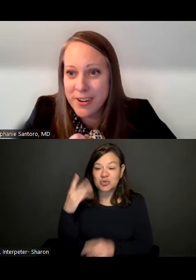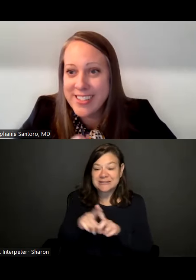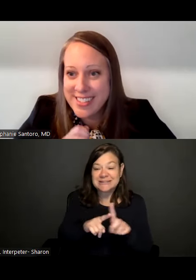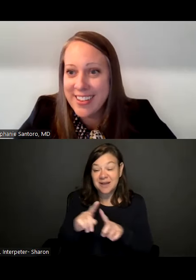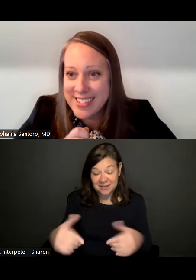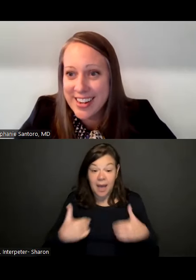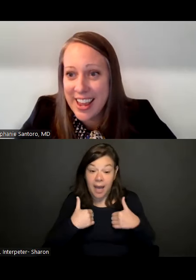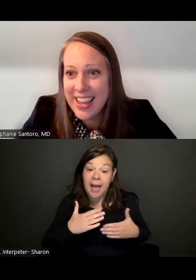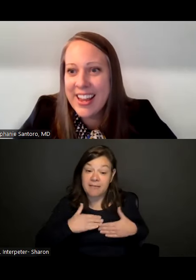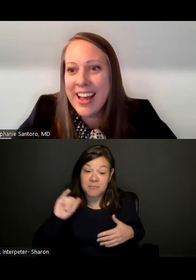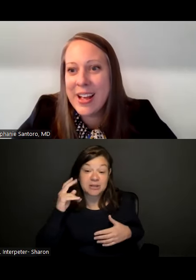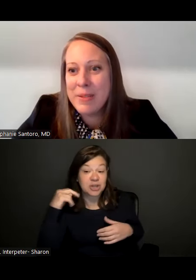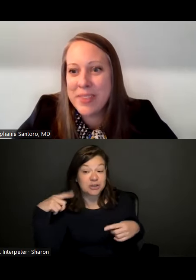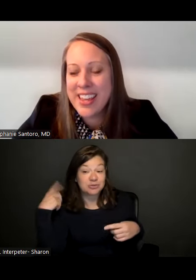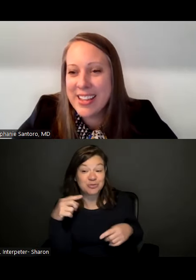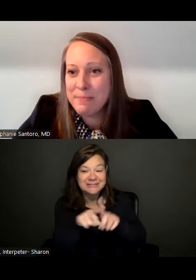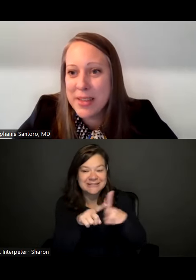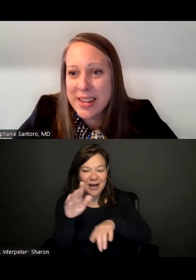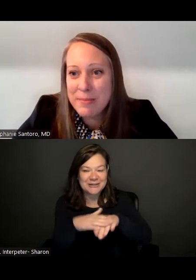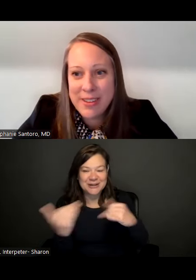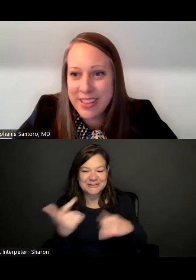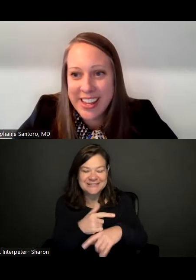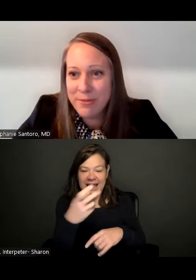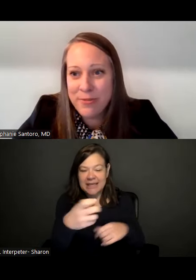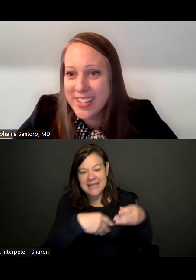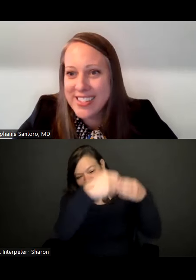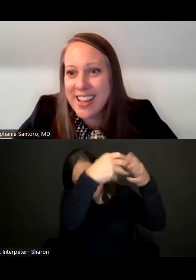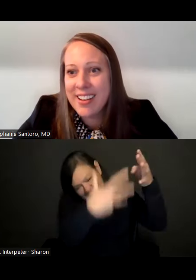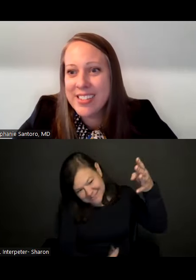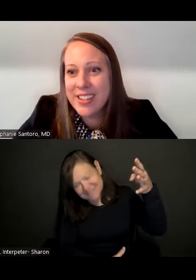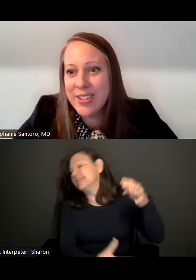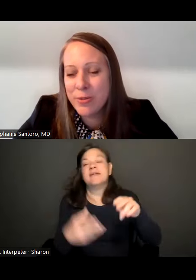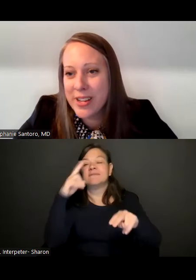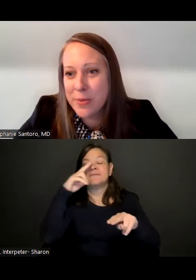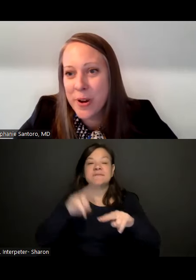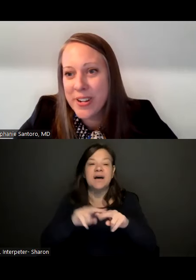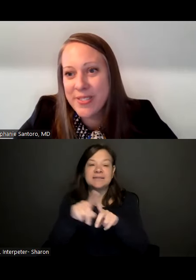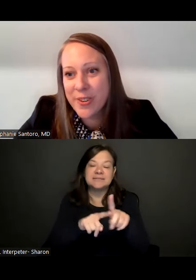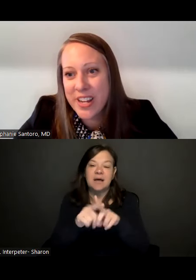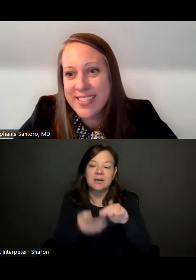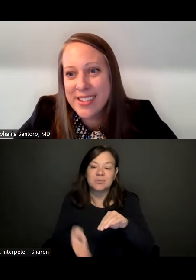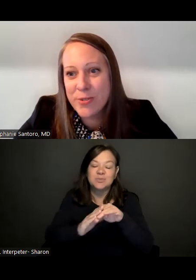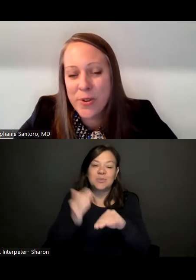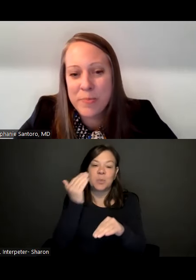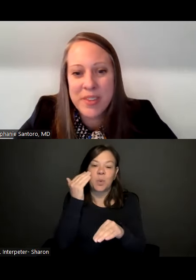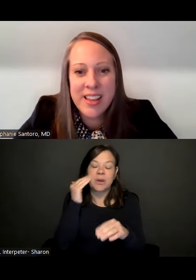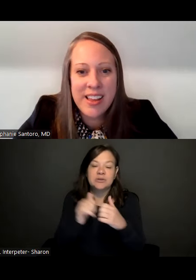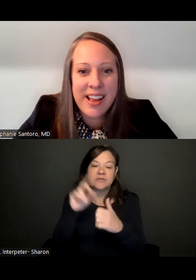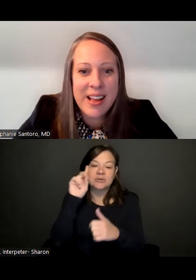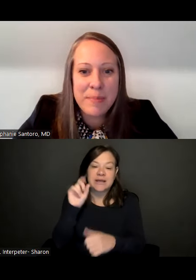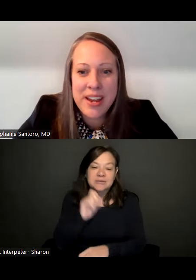John's Crazy Socks today. He has many, many fun socks to raise awareness for Down